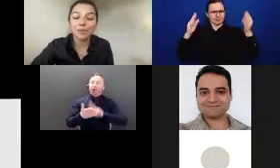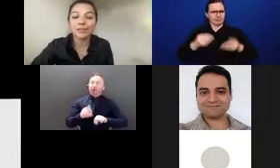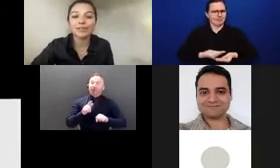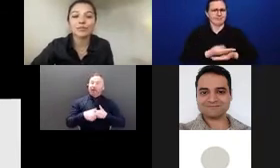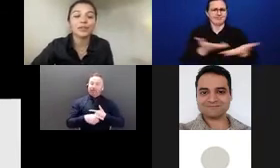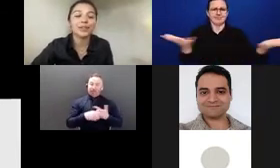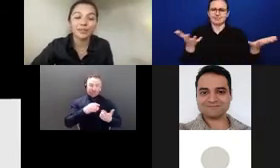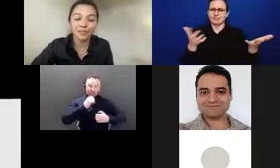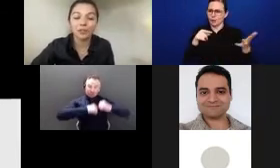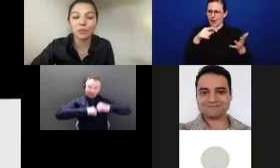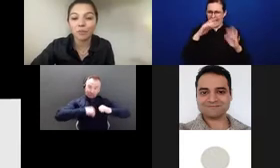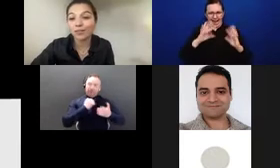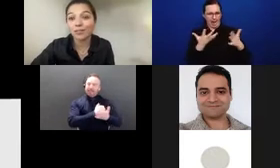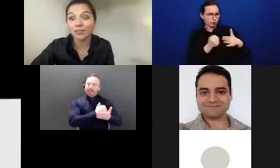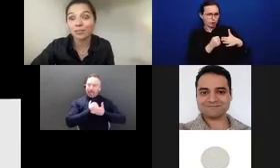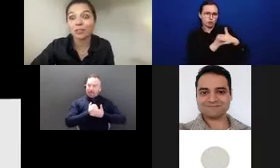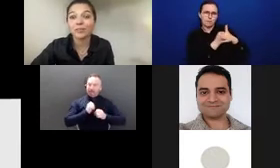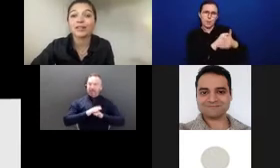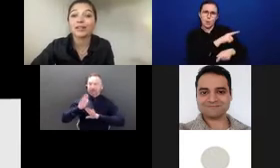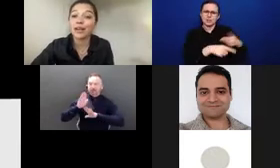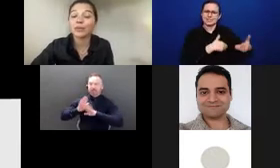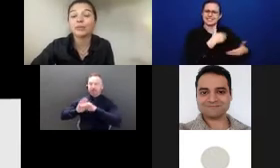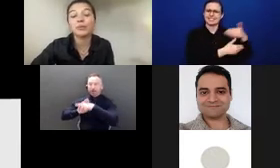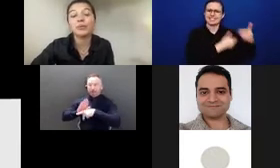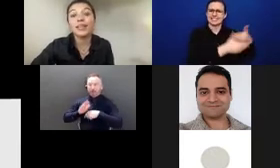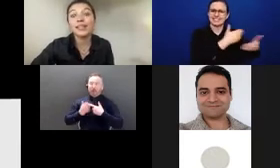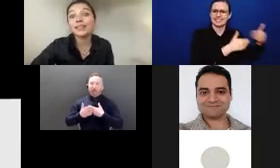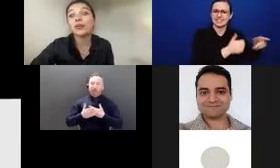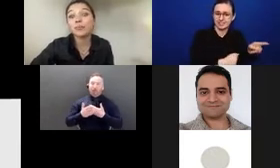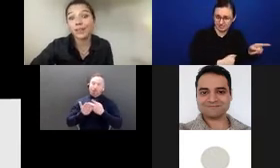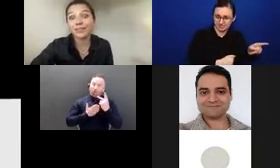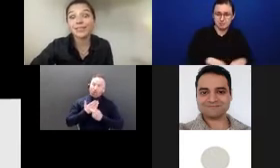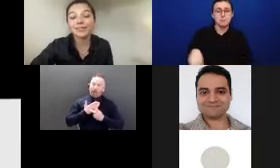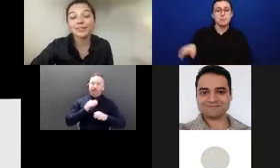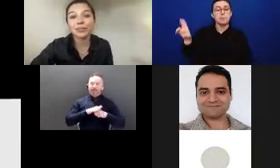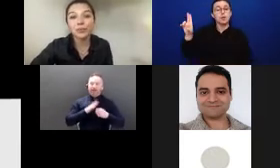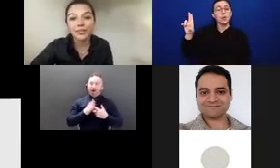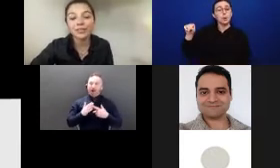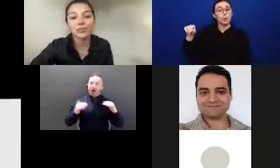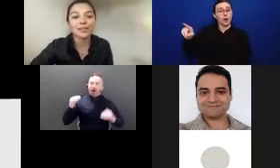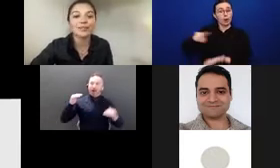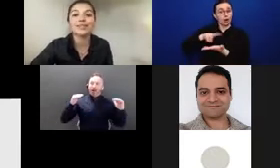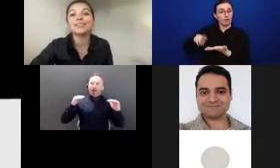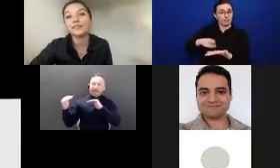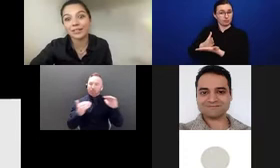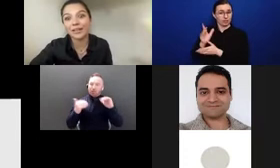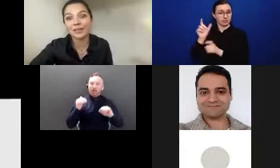help developing policies and programs that are equitable and they're comprehensive, that really